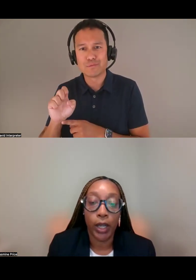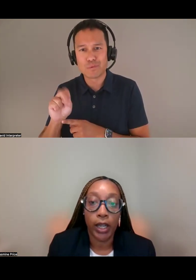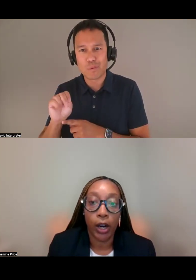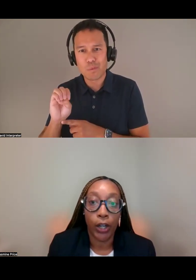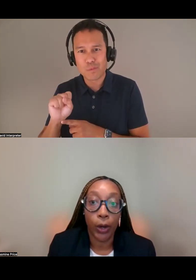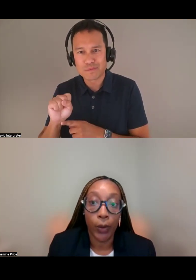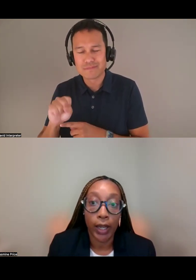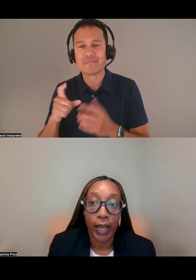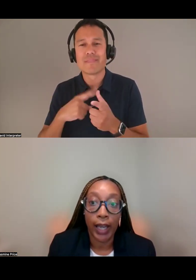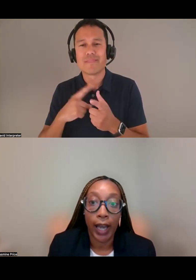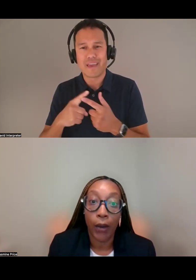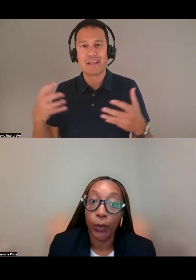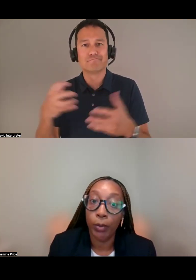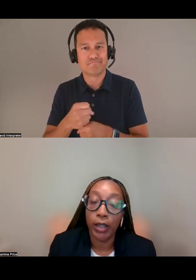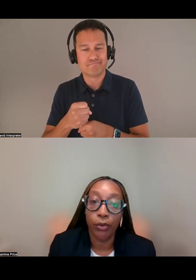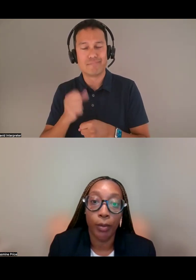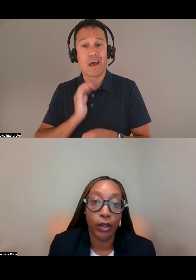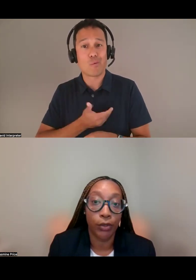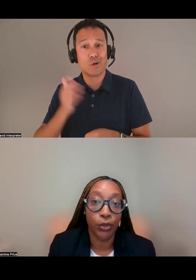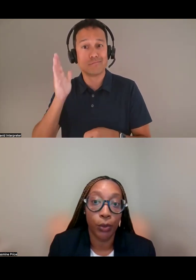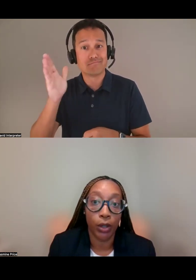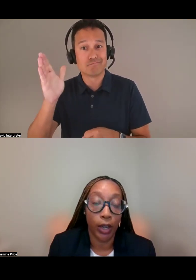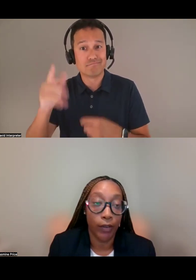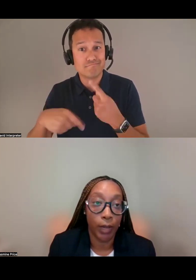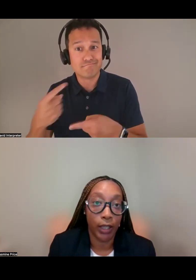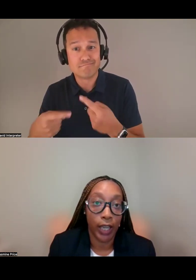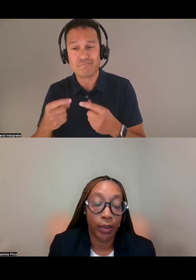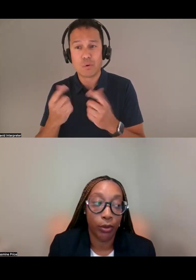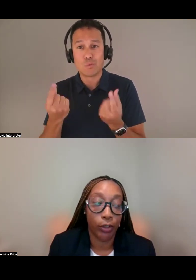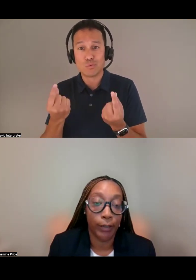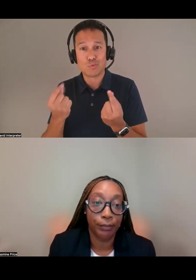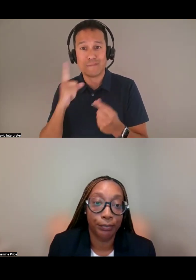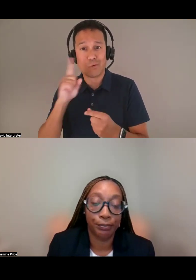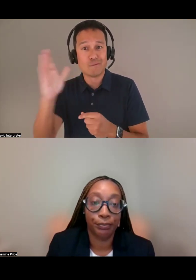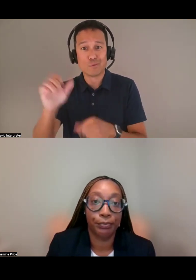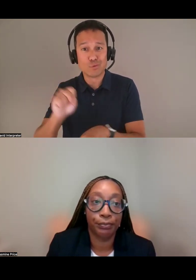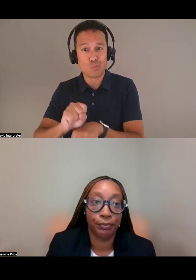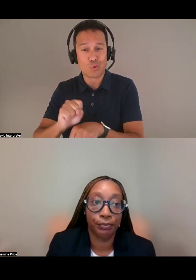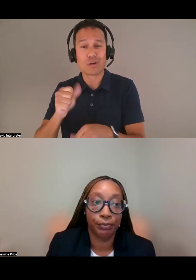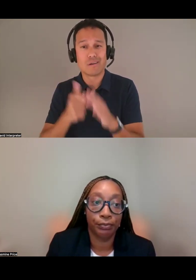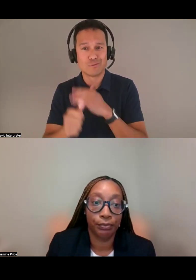where we are going and how we will be informing the future work of the Maryland EHDI program.